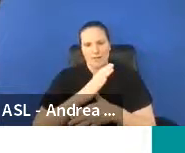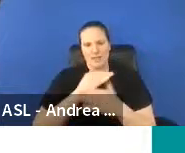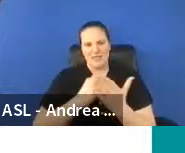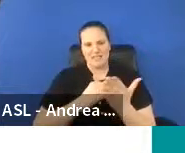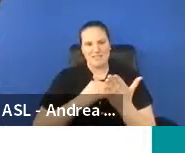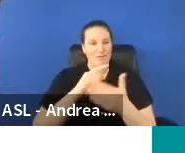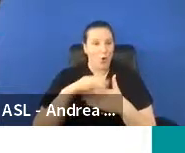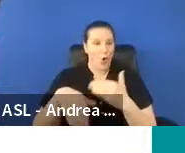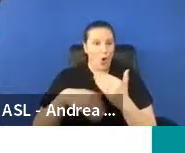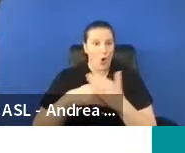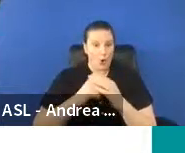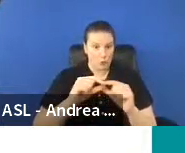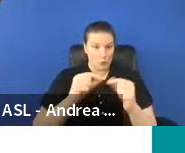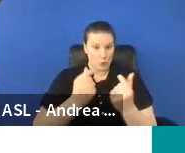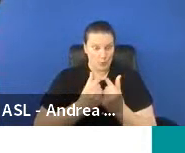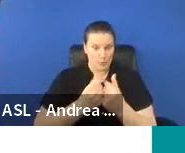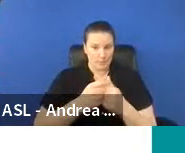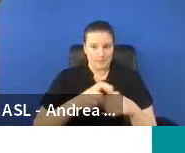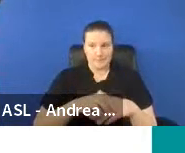groups.